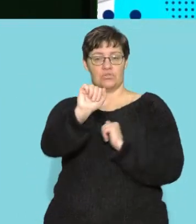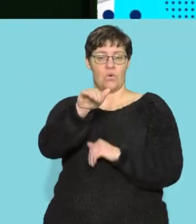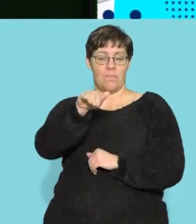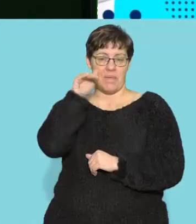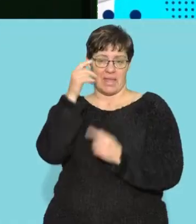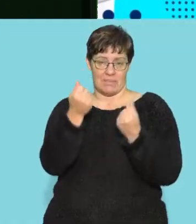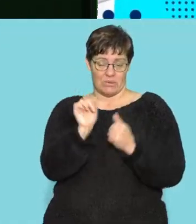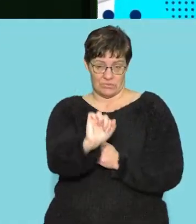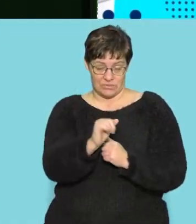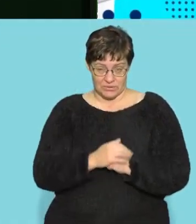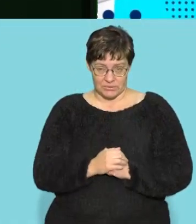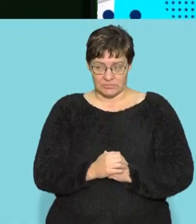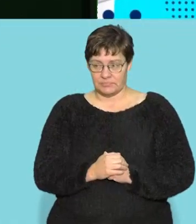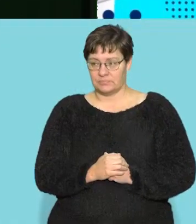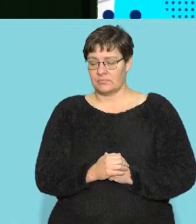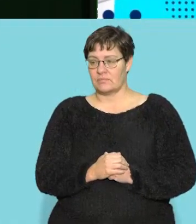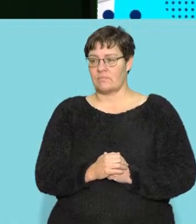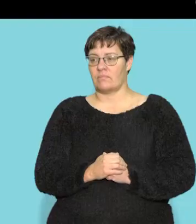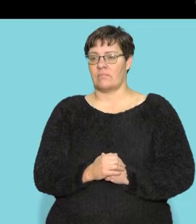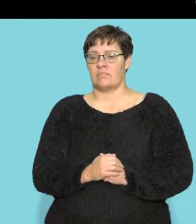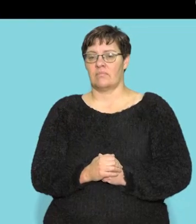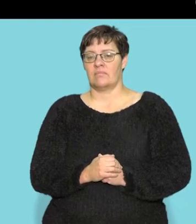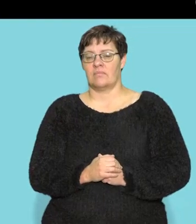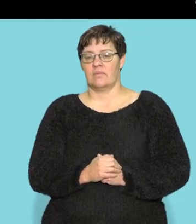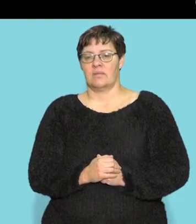your bank figure. Therefore,